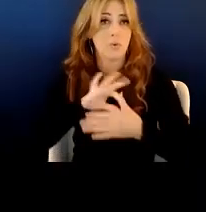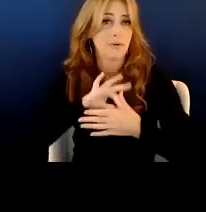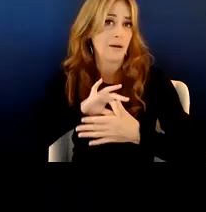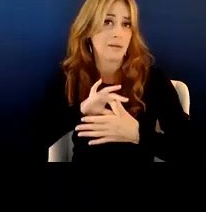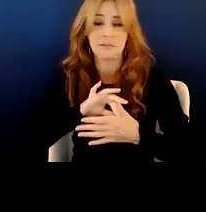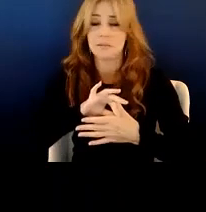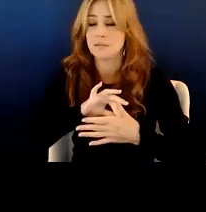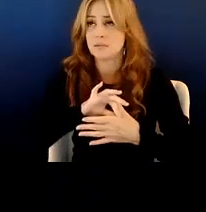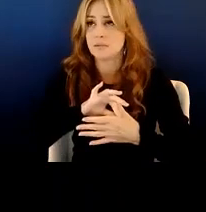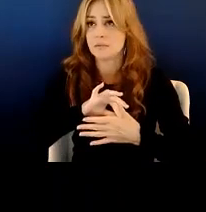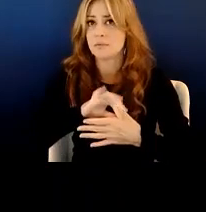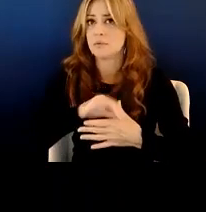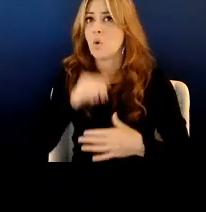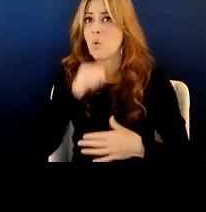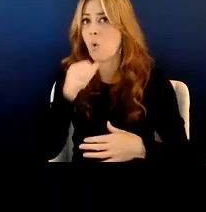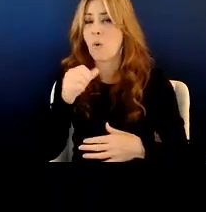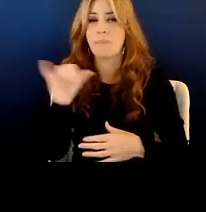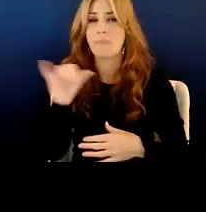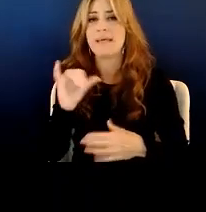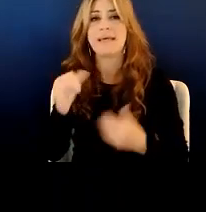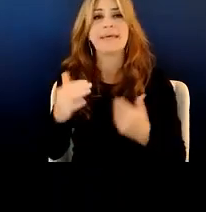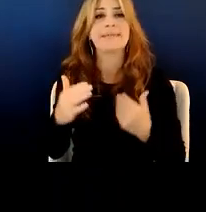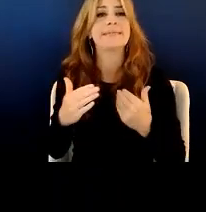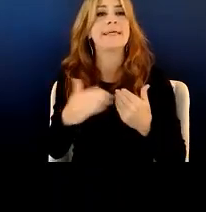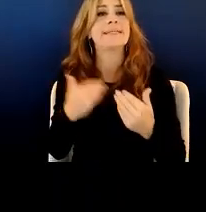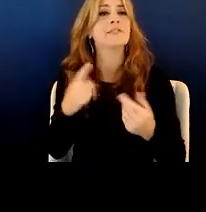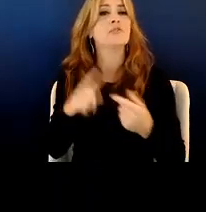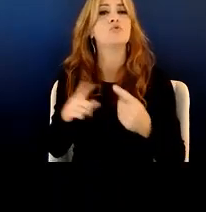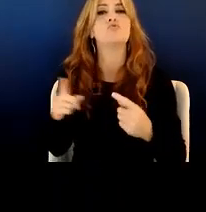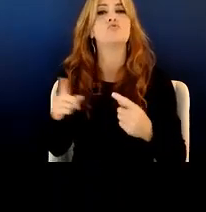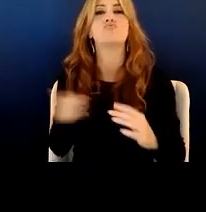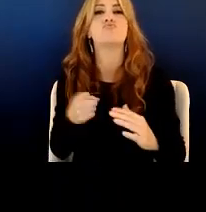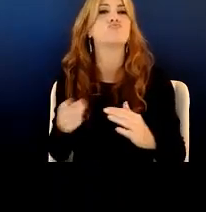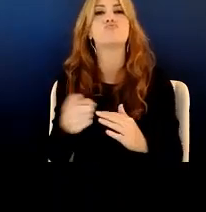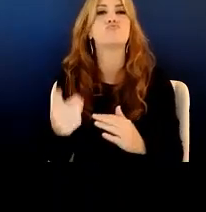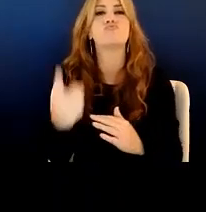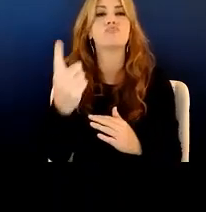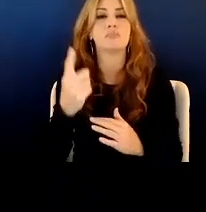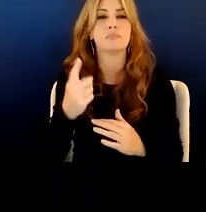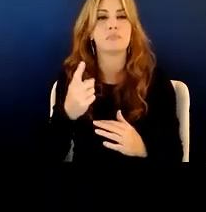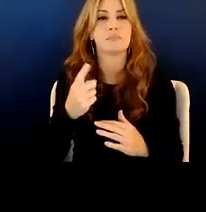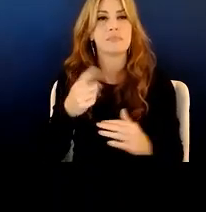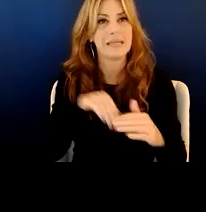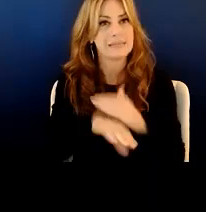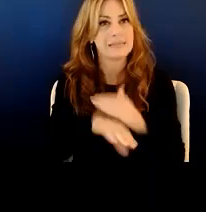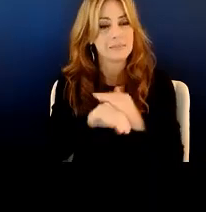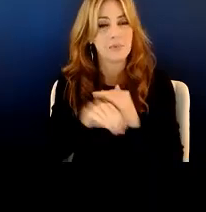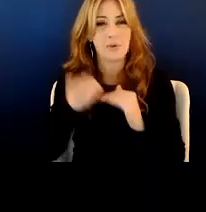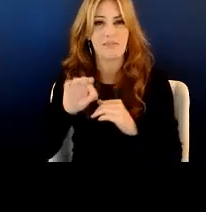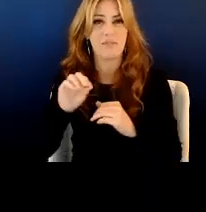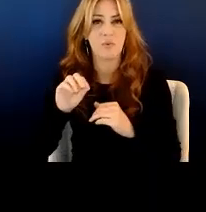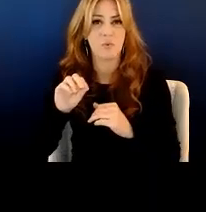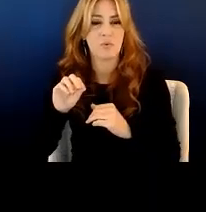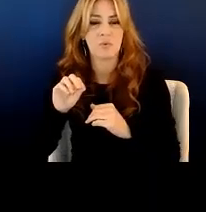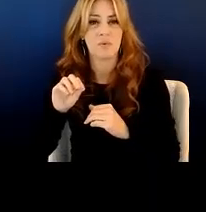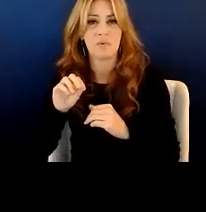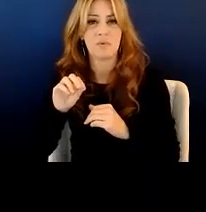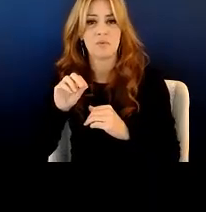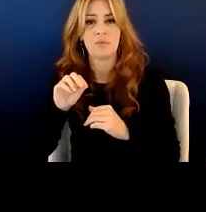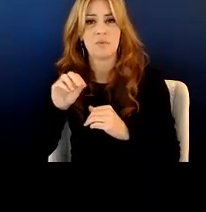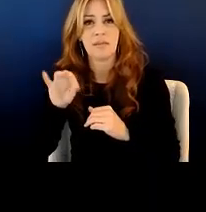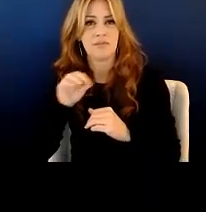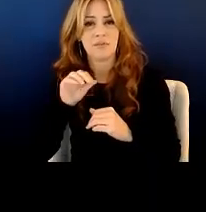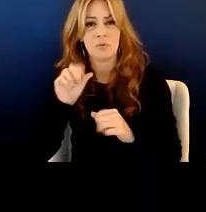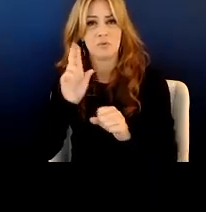be as discoverable or as accessible as it would be if you use the tools that the iPosters